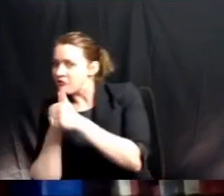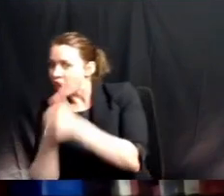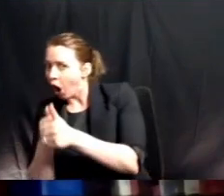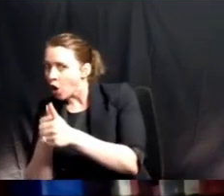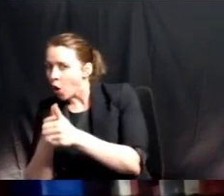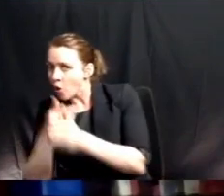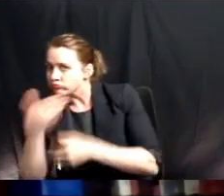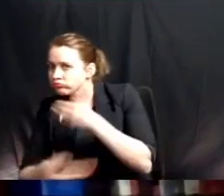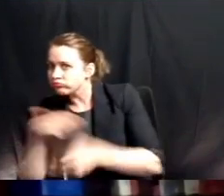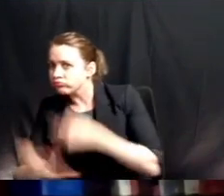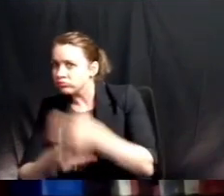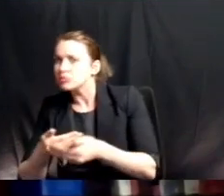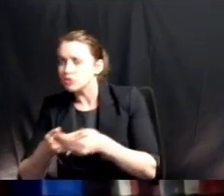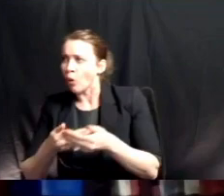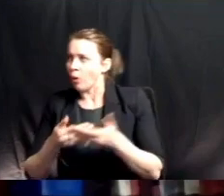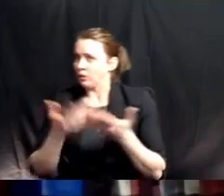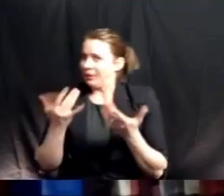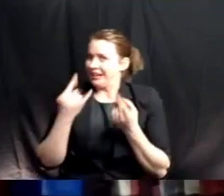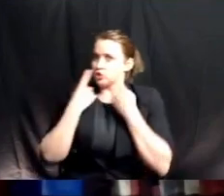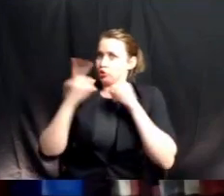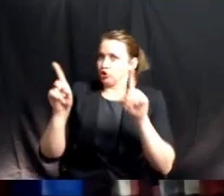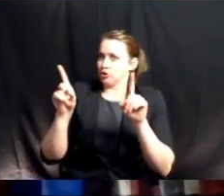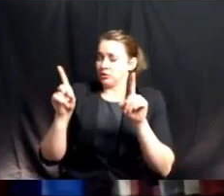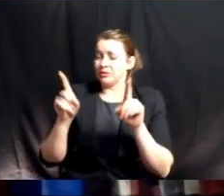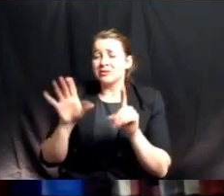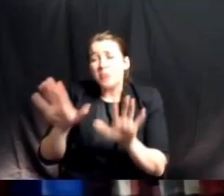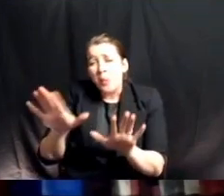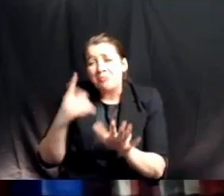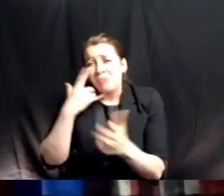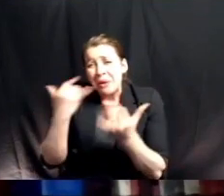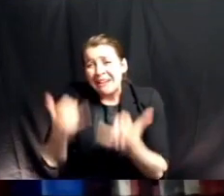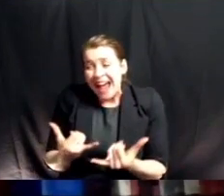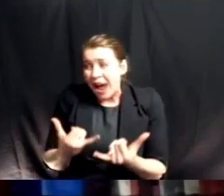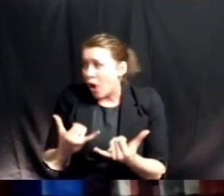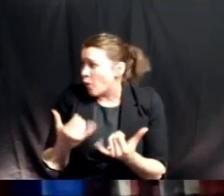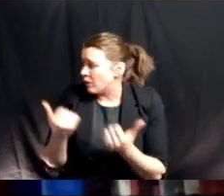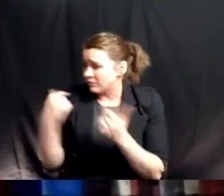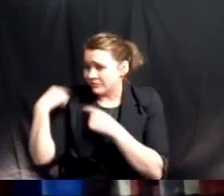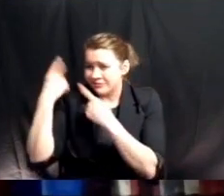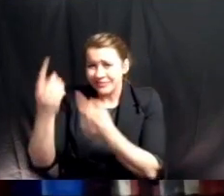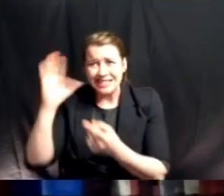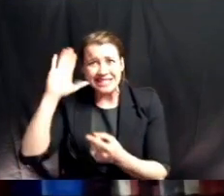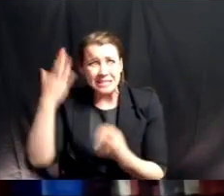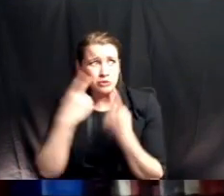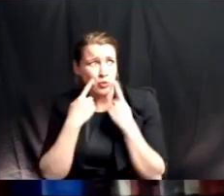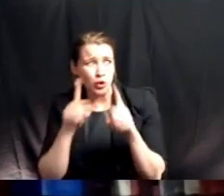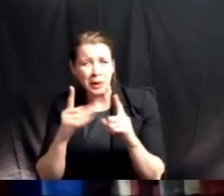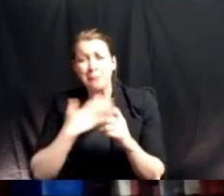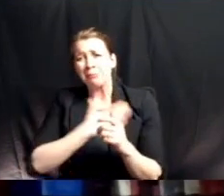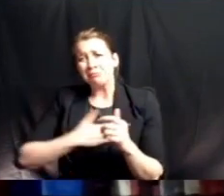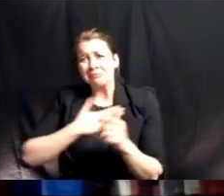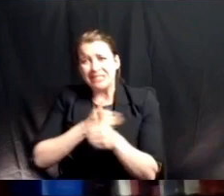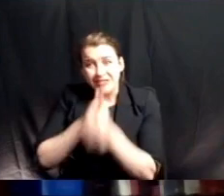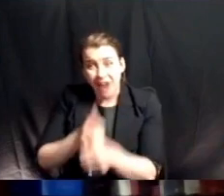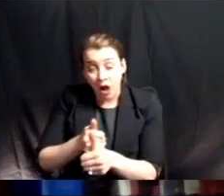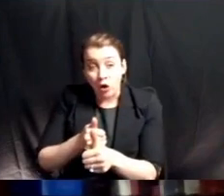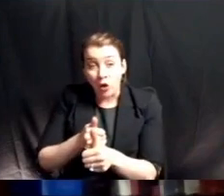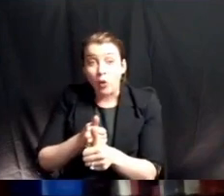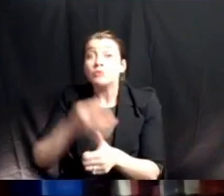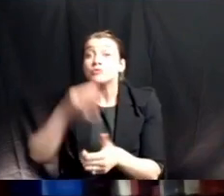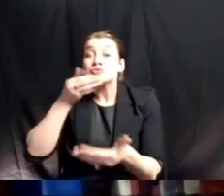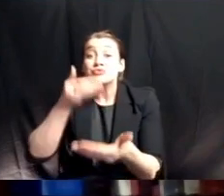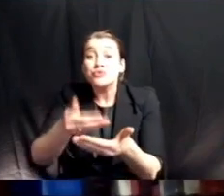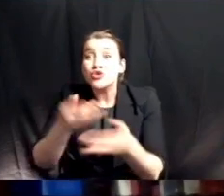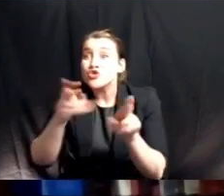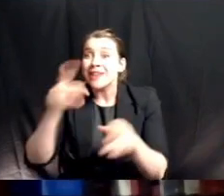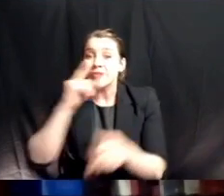would just suggest that, for now, this is working. People need to follow it as we move into phase 3 and phase 4. Very